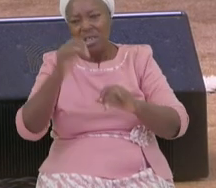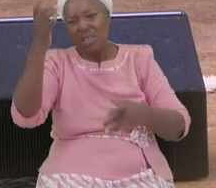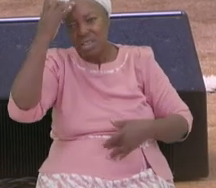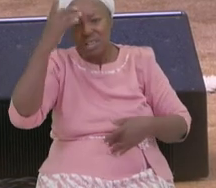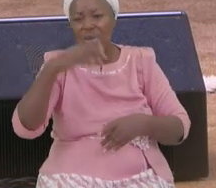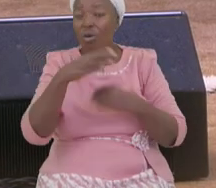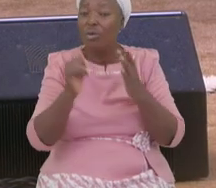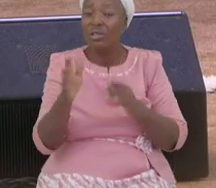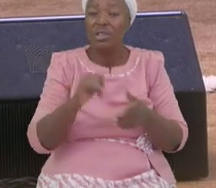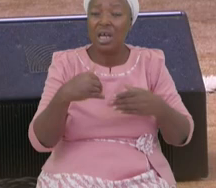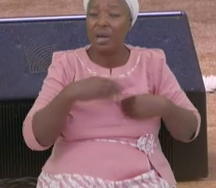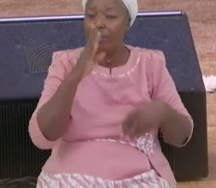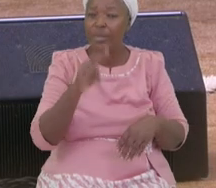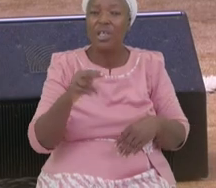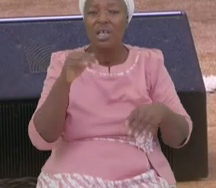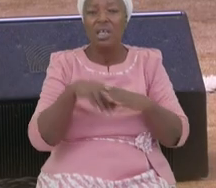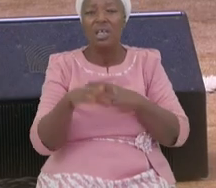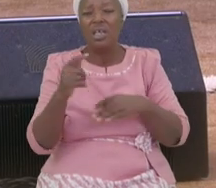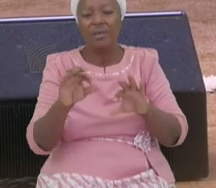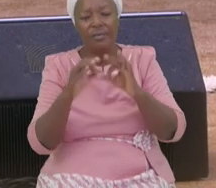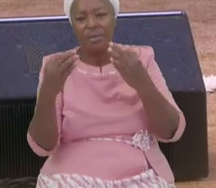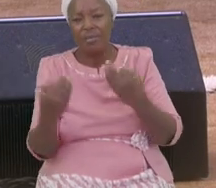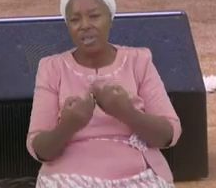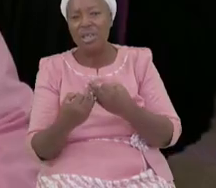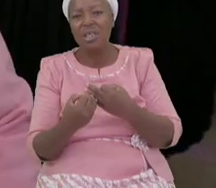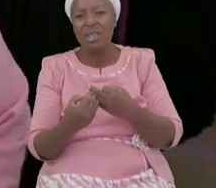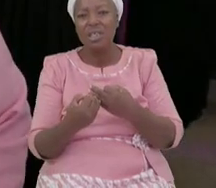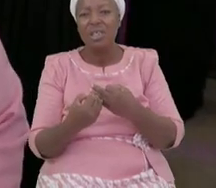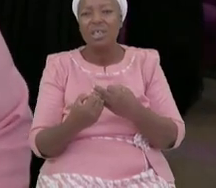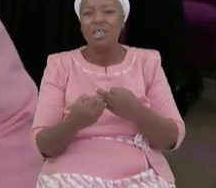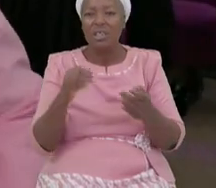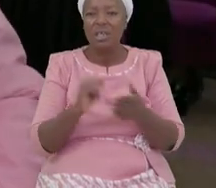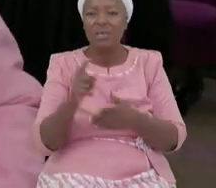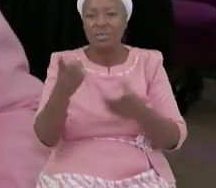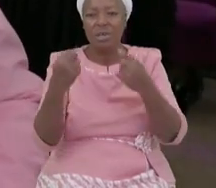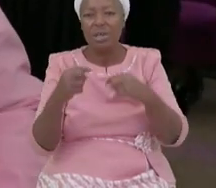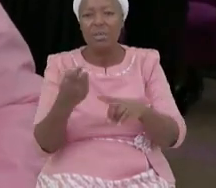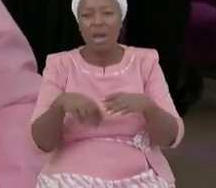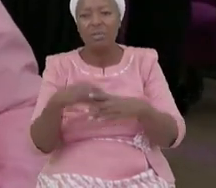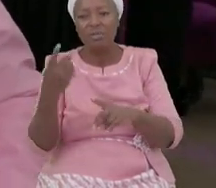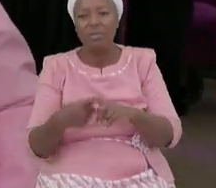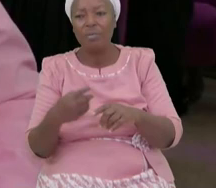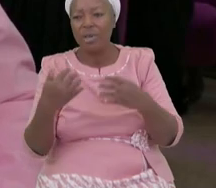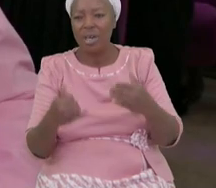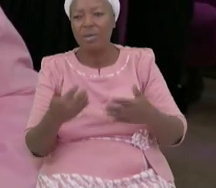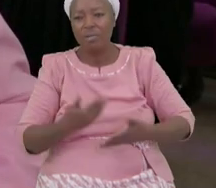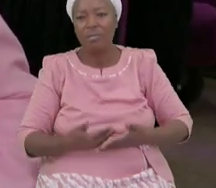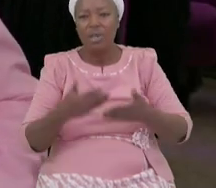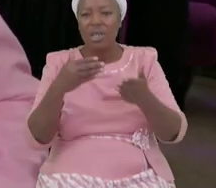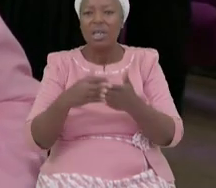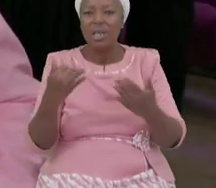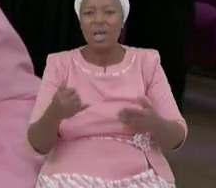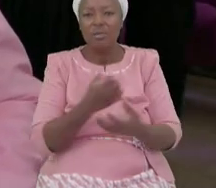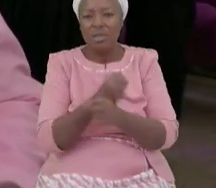things that had been in the family that you came from, but now born again. Now